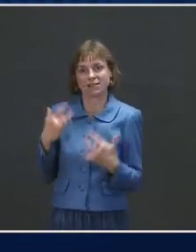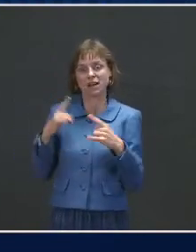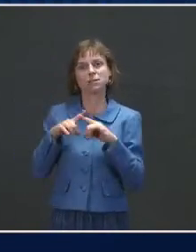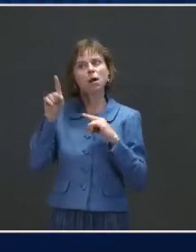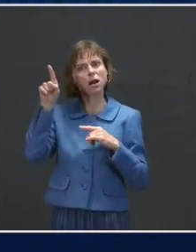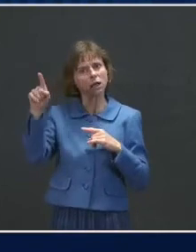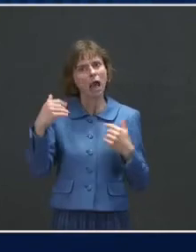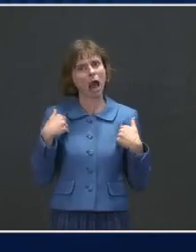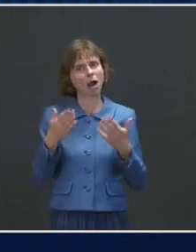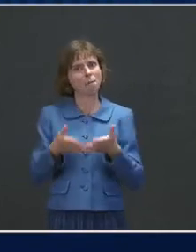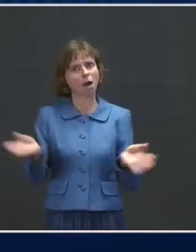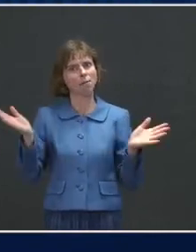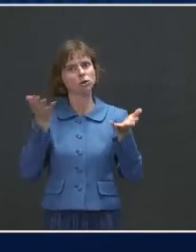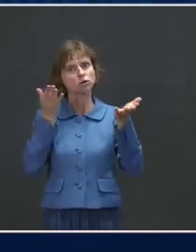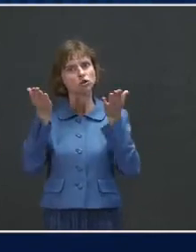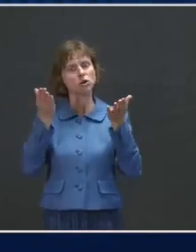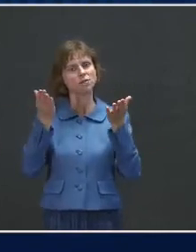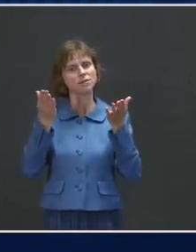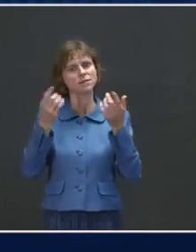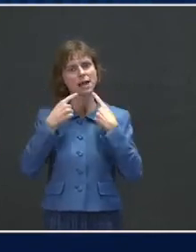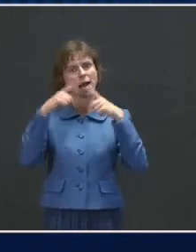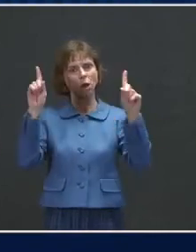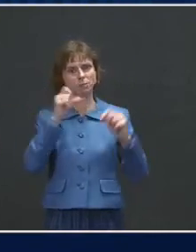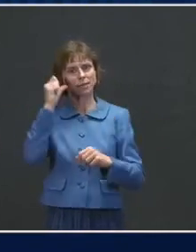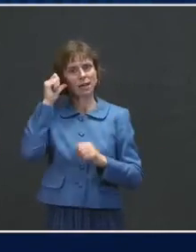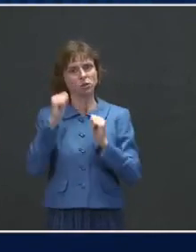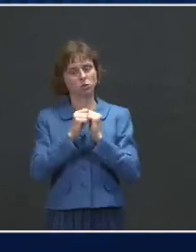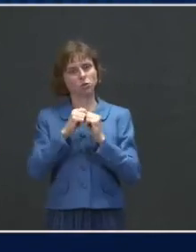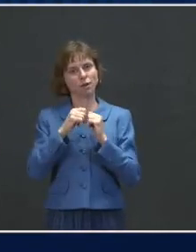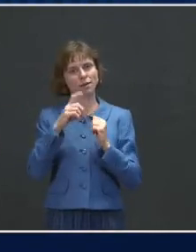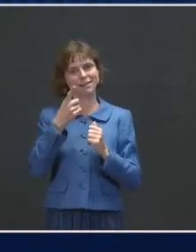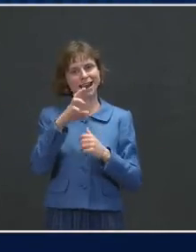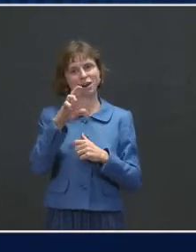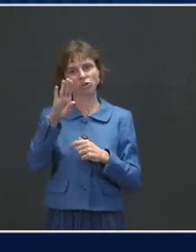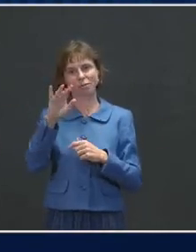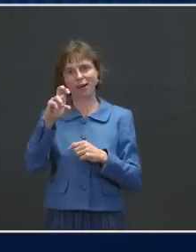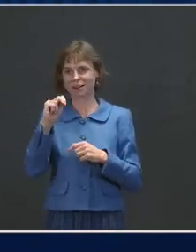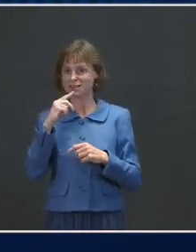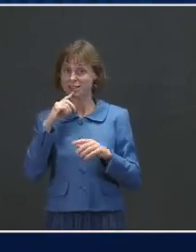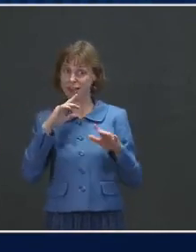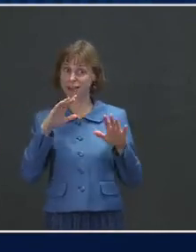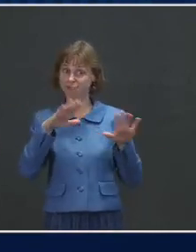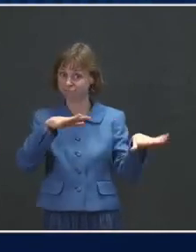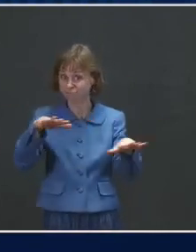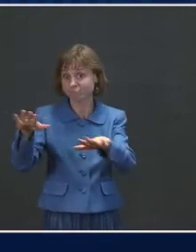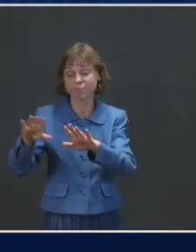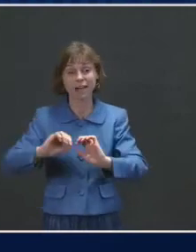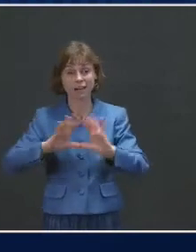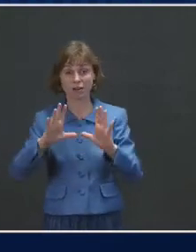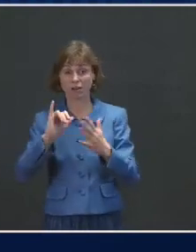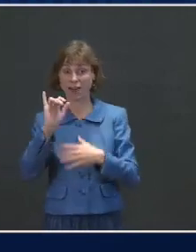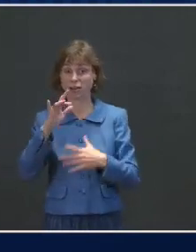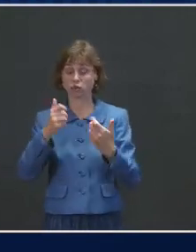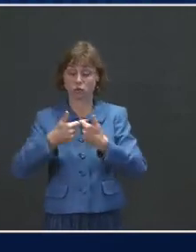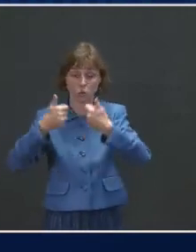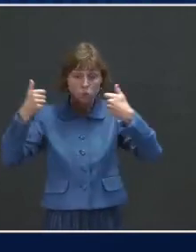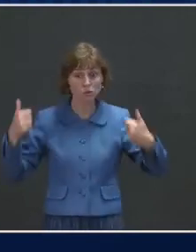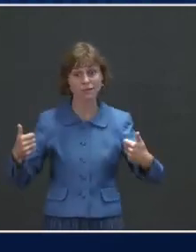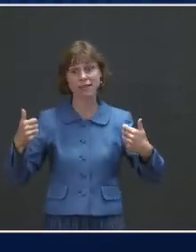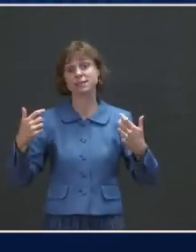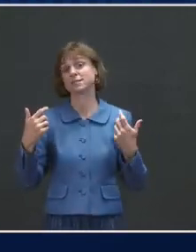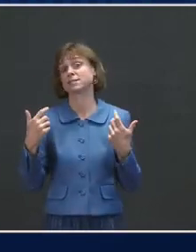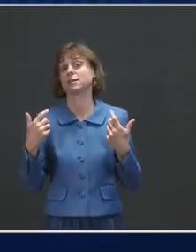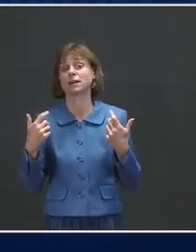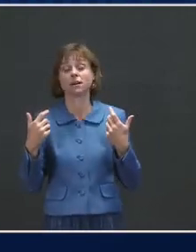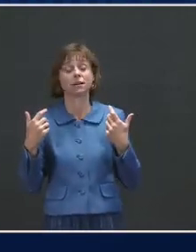PSA yesterday with Dr. Biden, making clear that social distancing, that mask wearing, that getting the vaccine when you have the